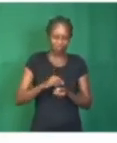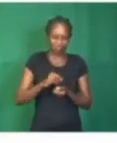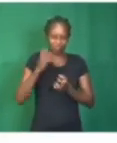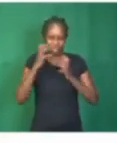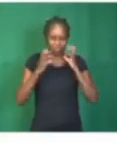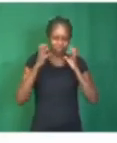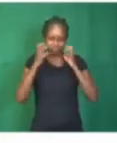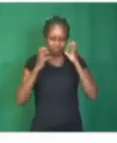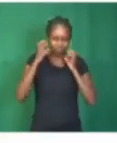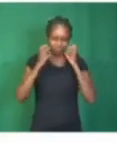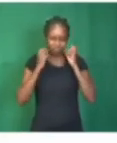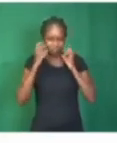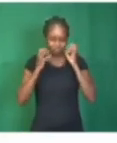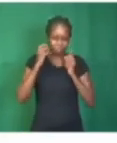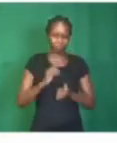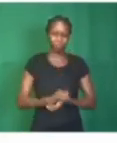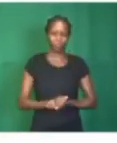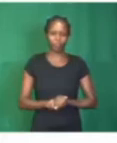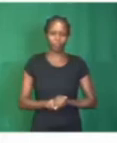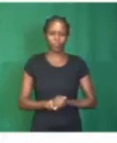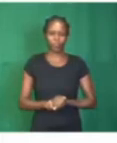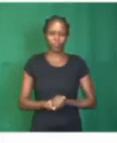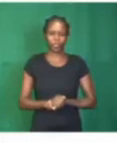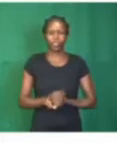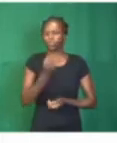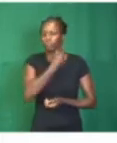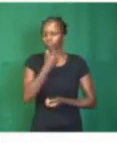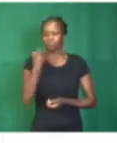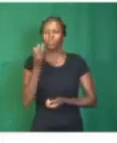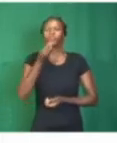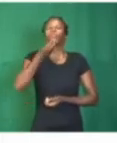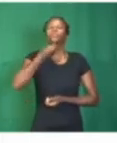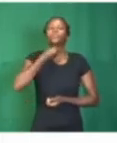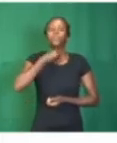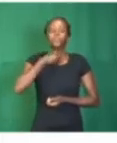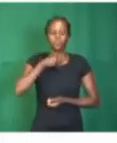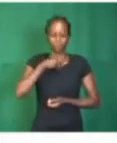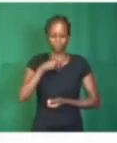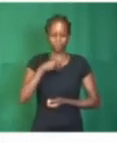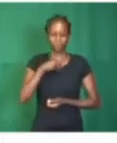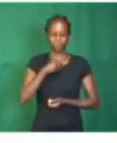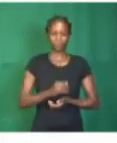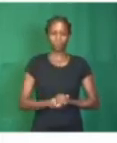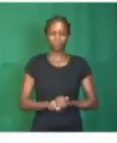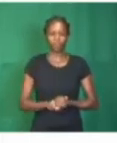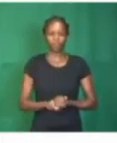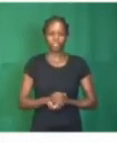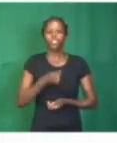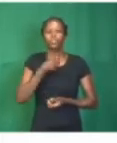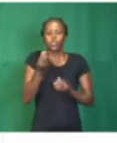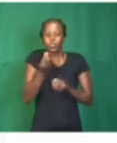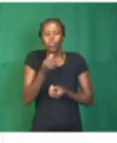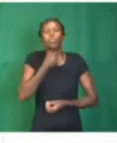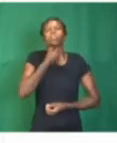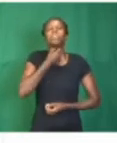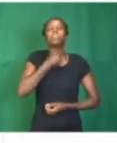the saliva in the mouth so that it can be easily swallowed. The food will then go through the small tube